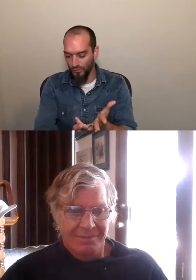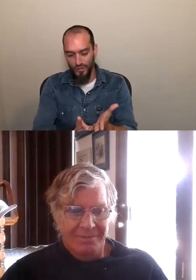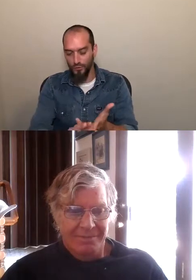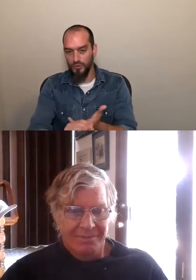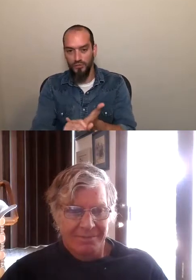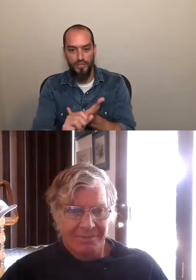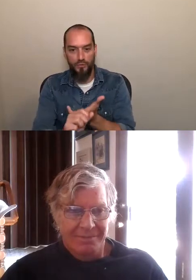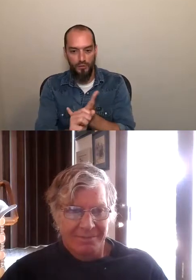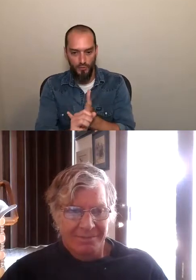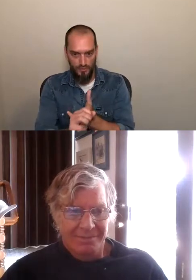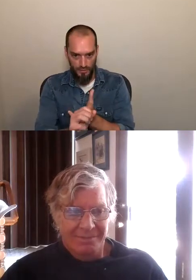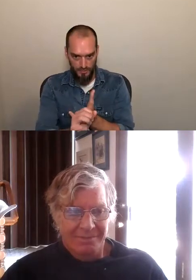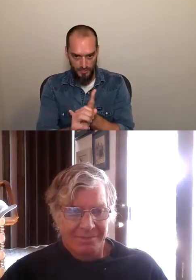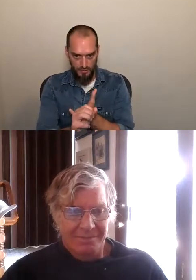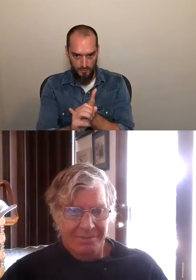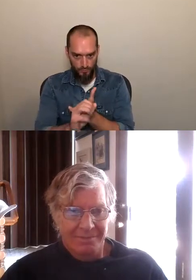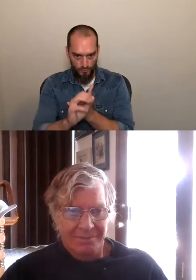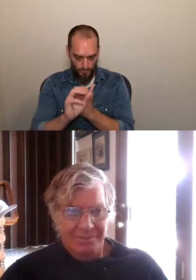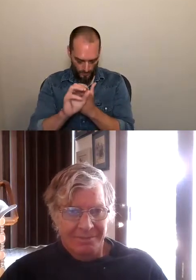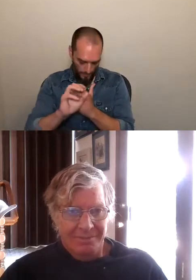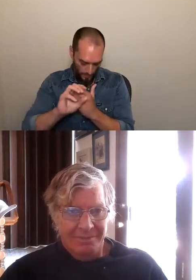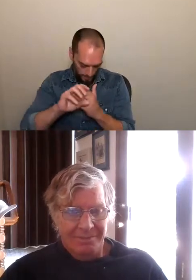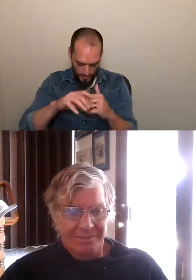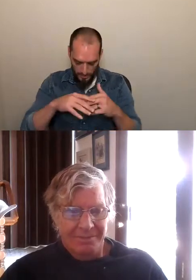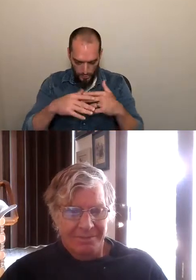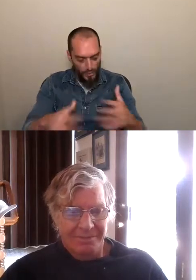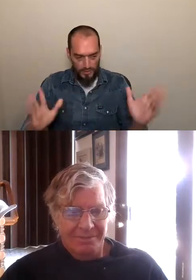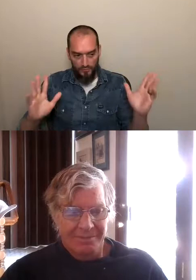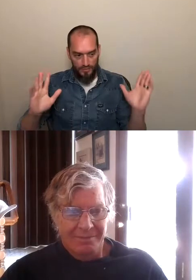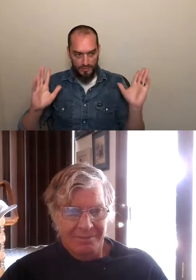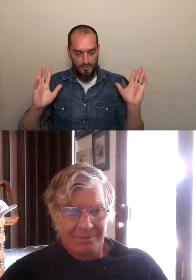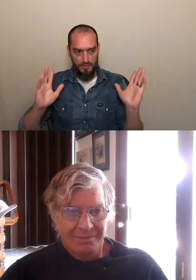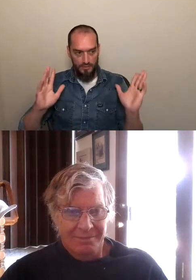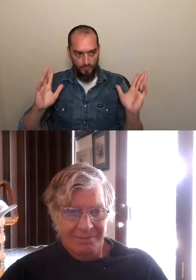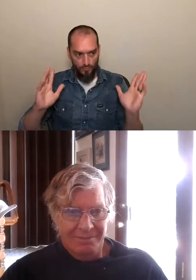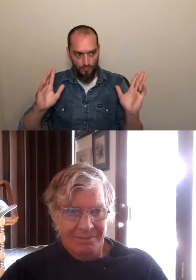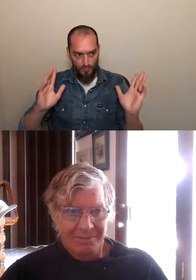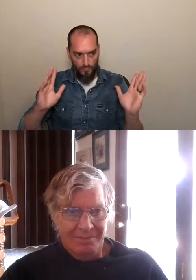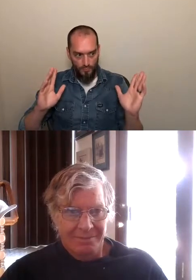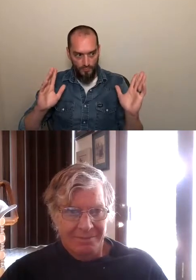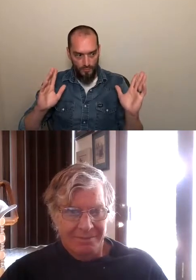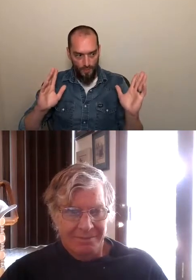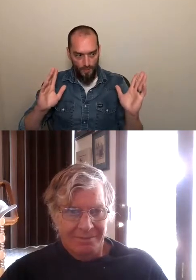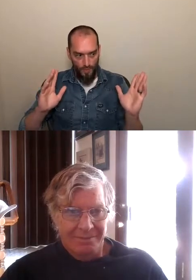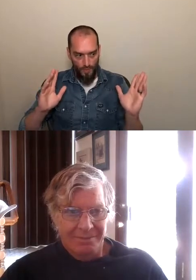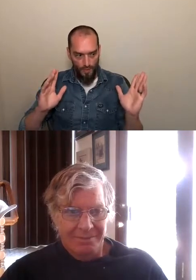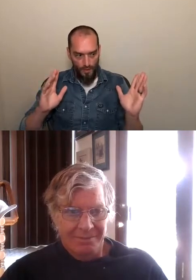closed, garage doors closed. I do all of those things. But a good quick self-test is,